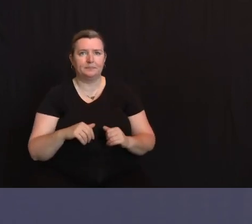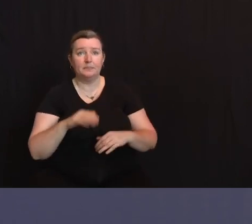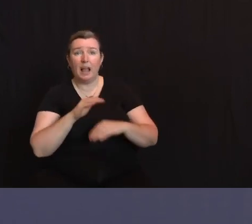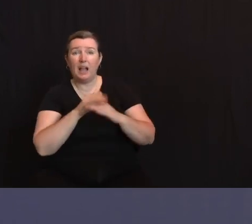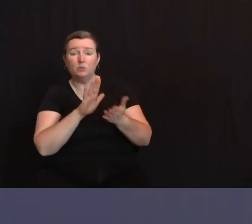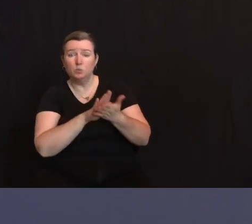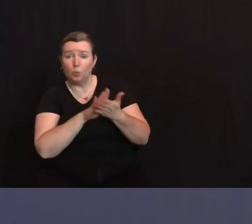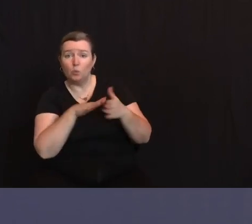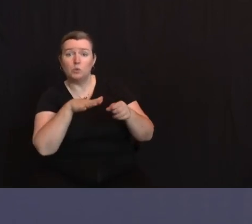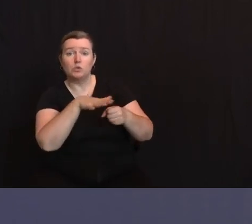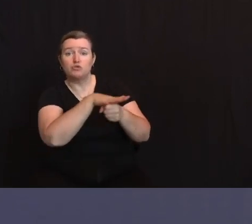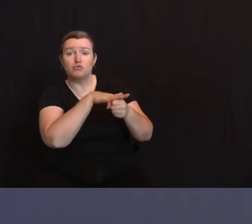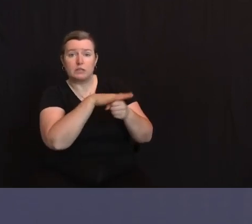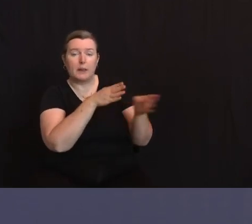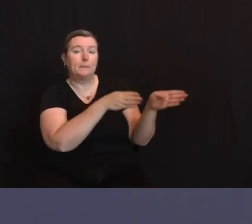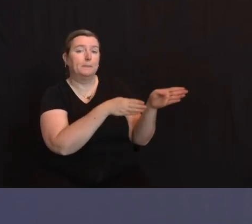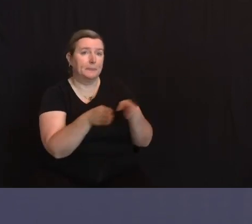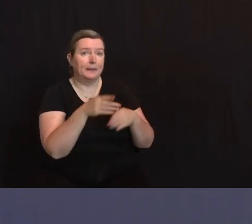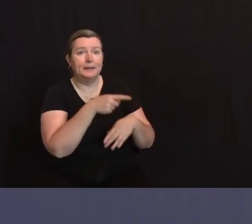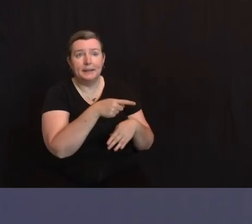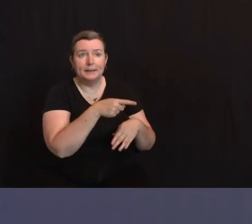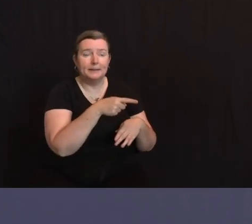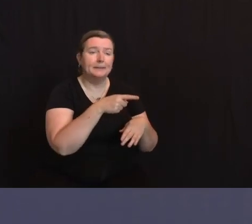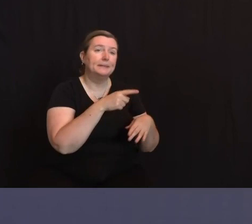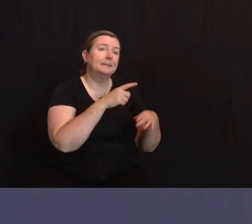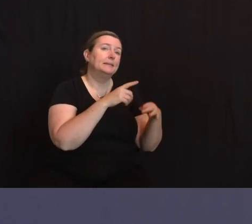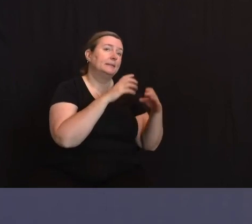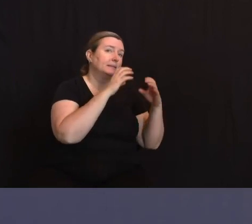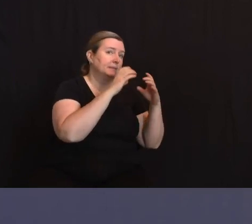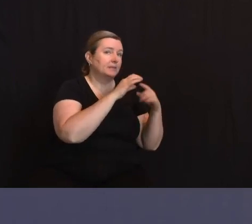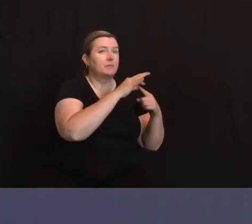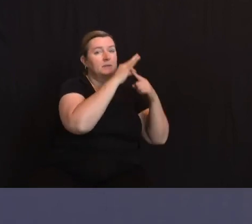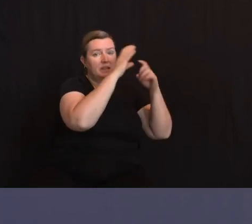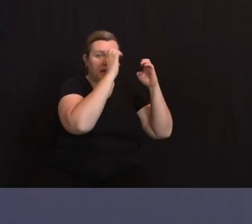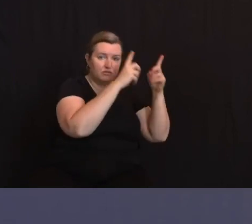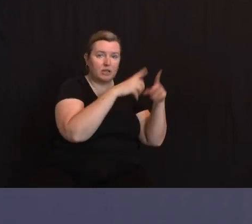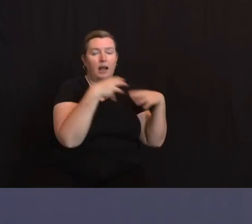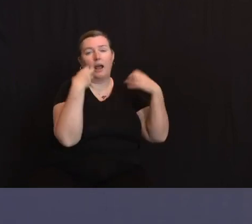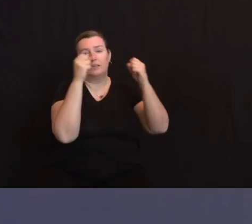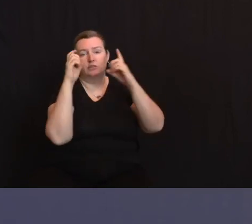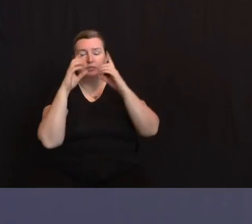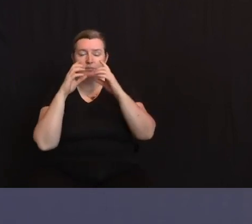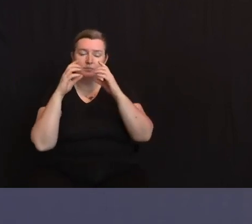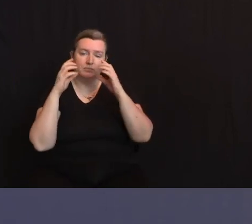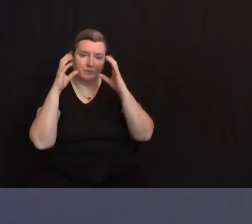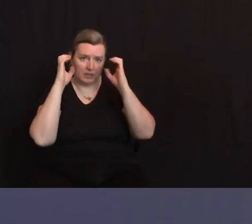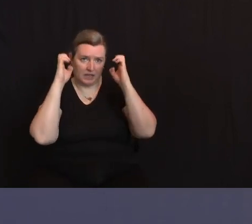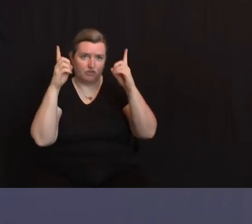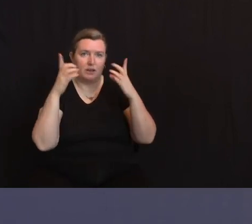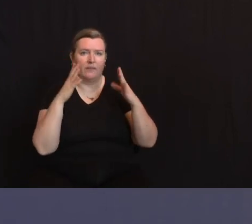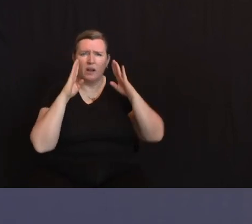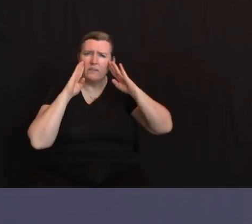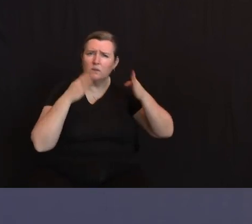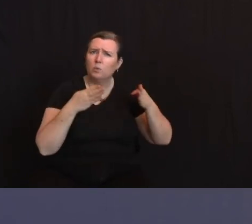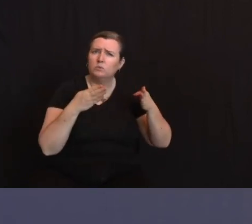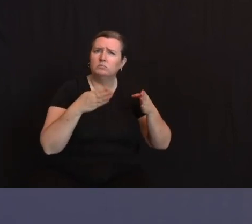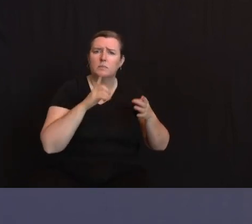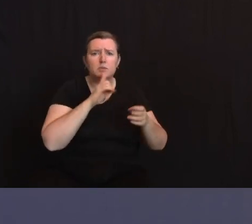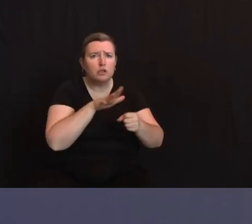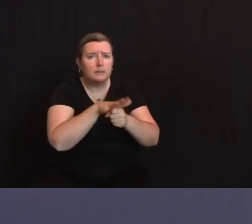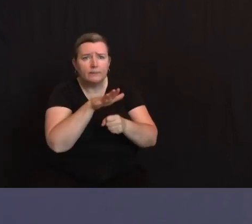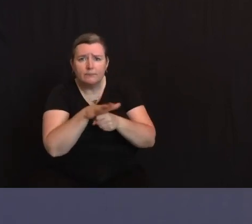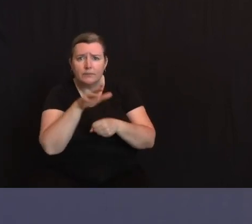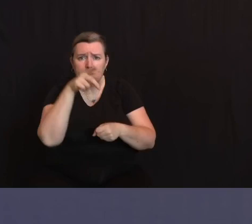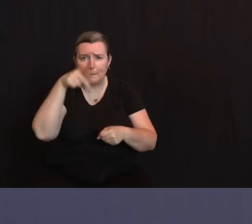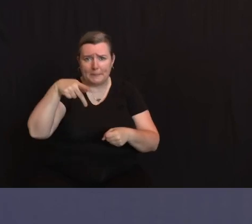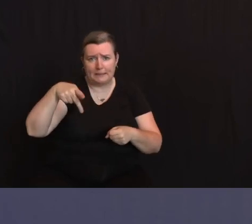both from the Department of Education and the Department of Health, we are clearly focused on that. Judy, any comments